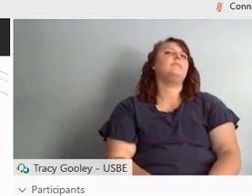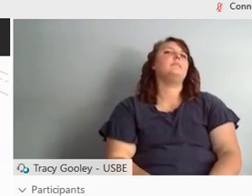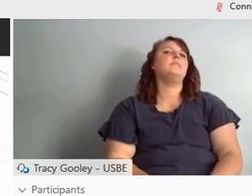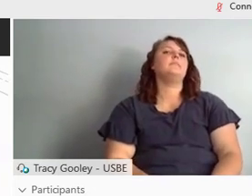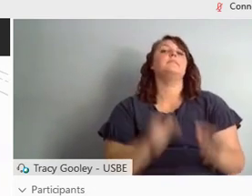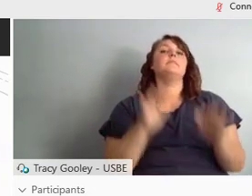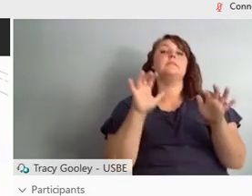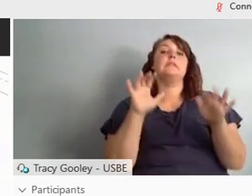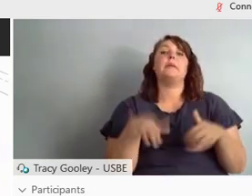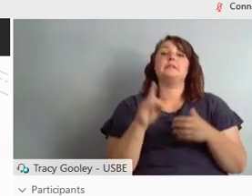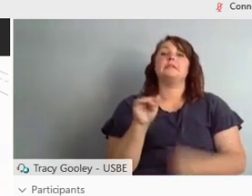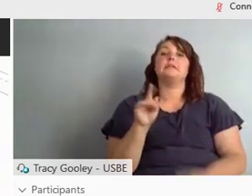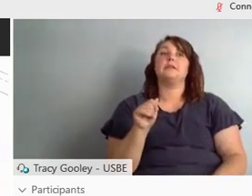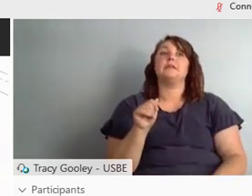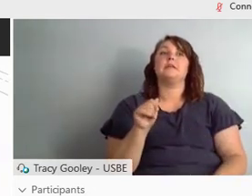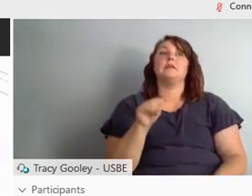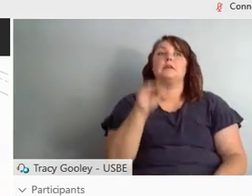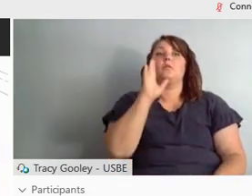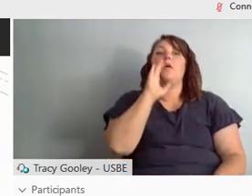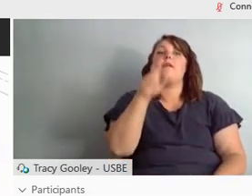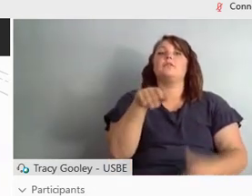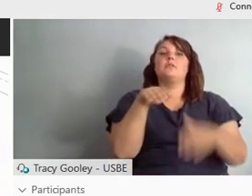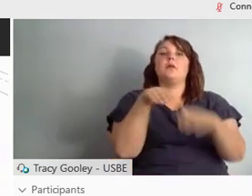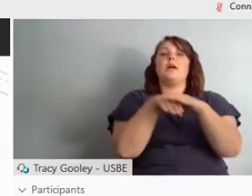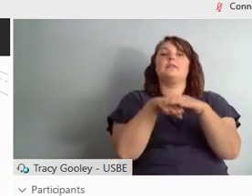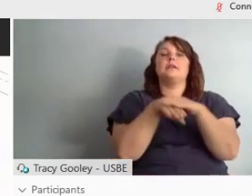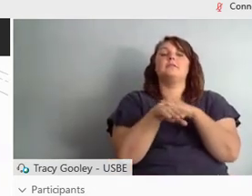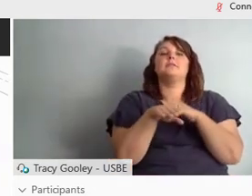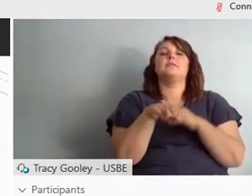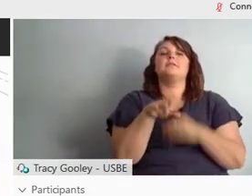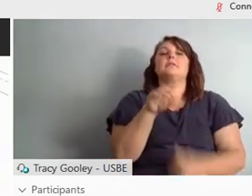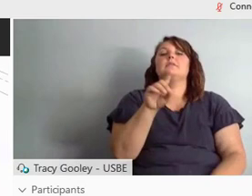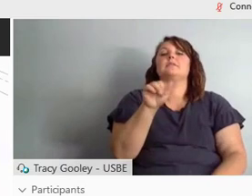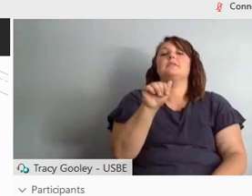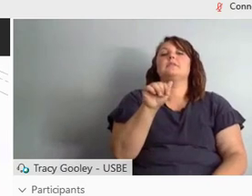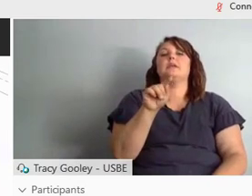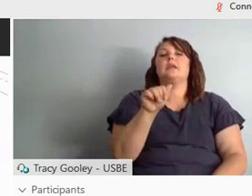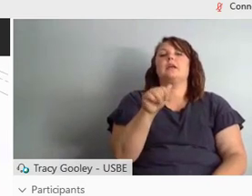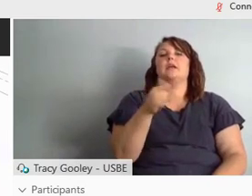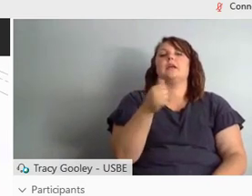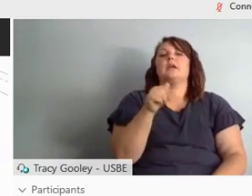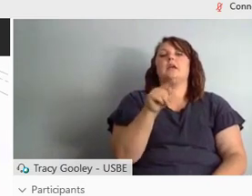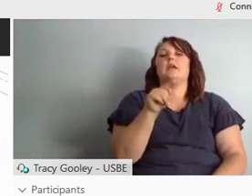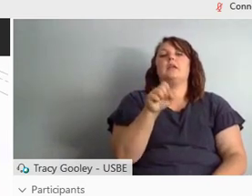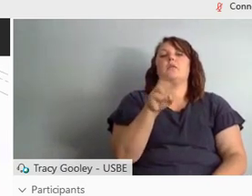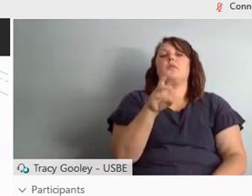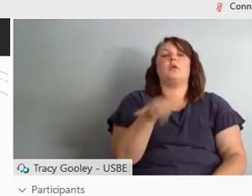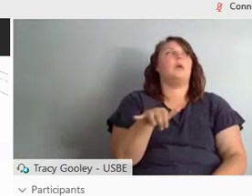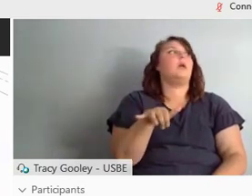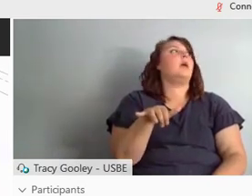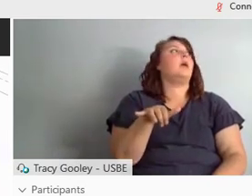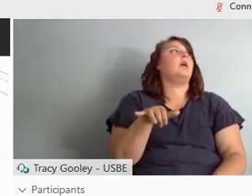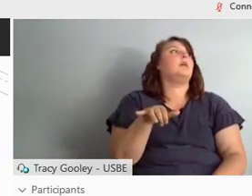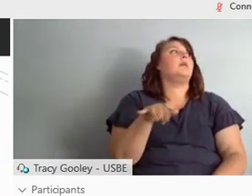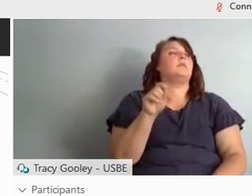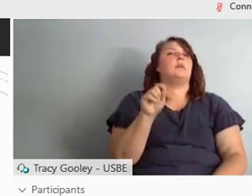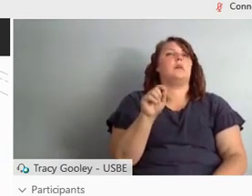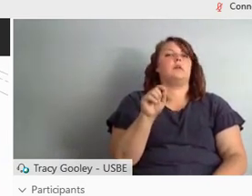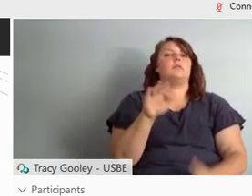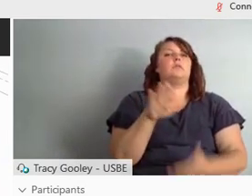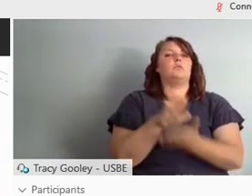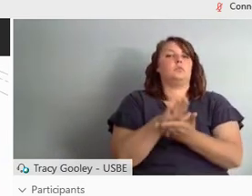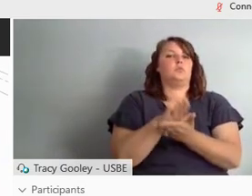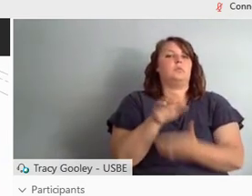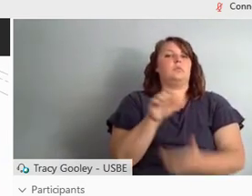the data, you're going to have to access the Data Gateway. And you'll click